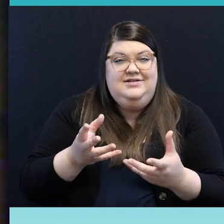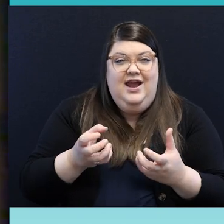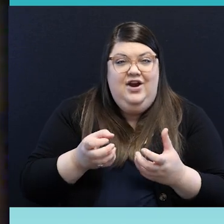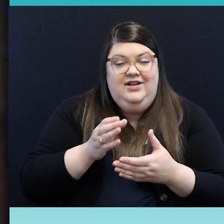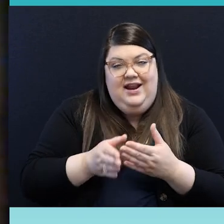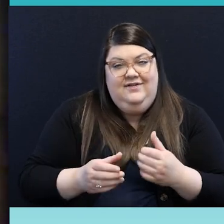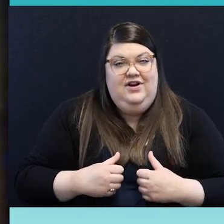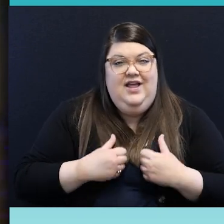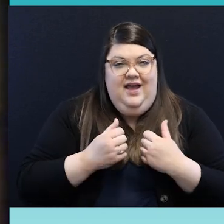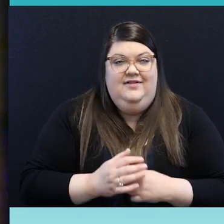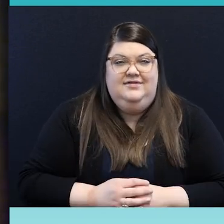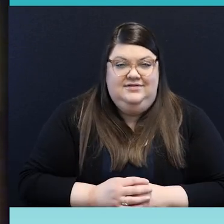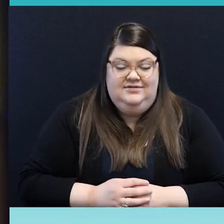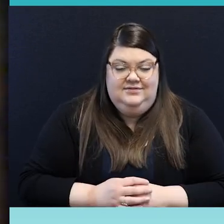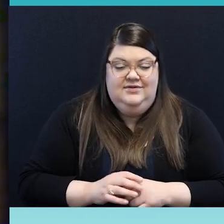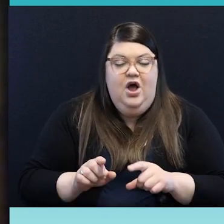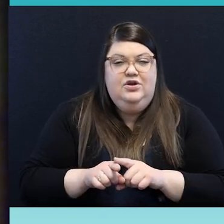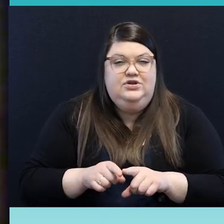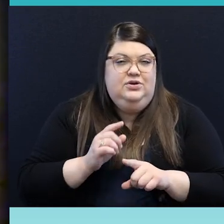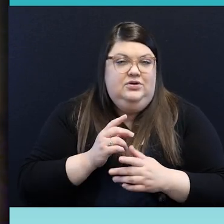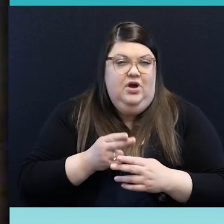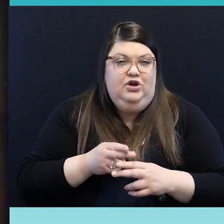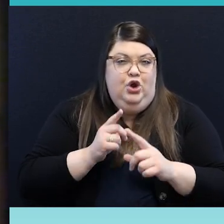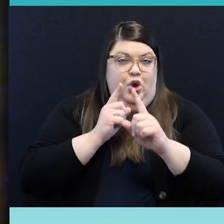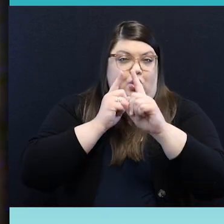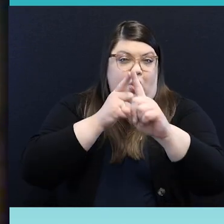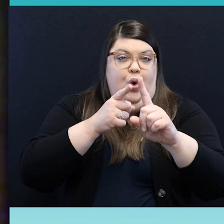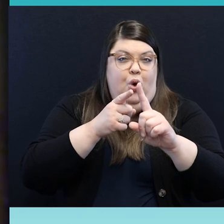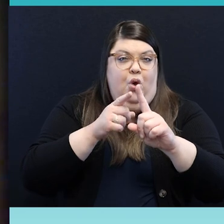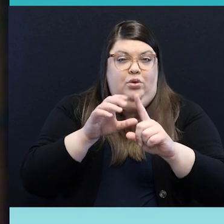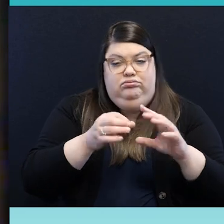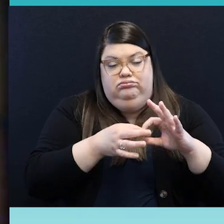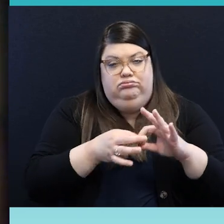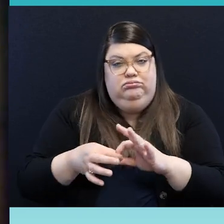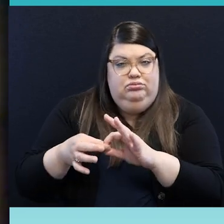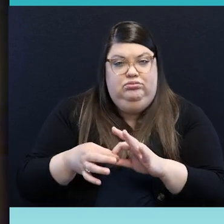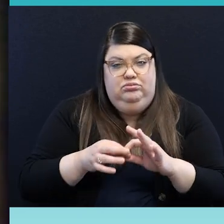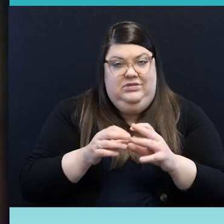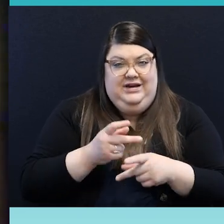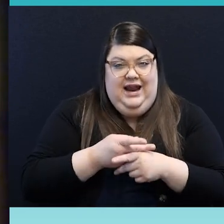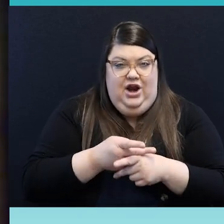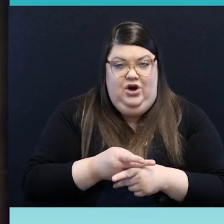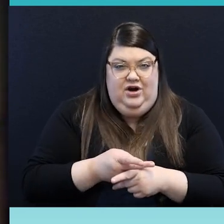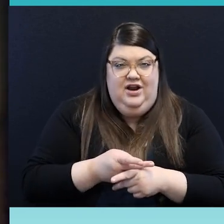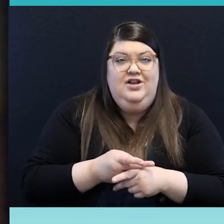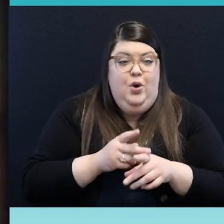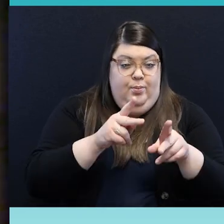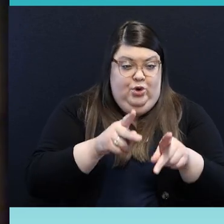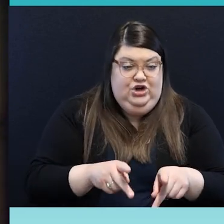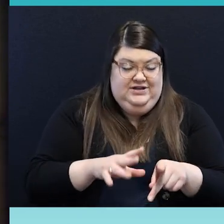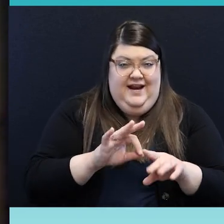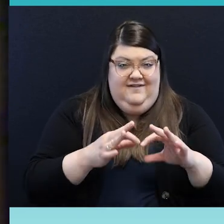also known as goal concordant care, with the goals of the person and family at the center.